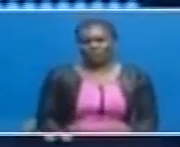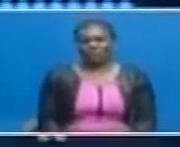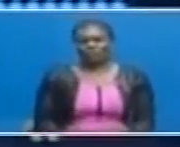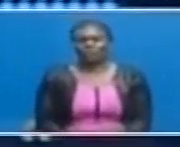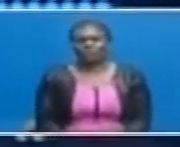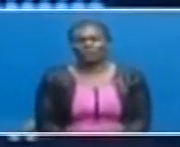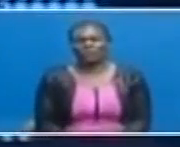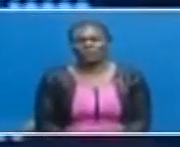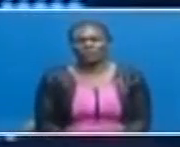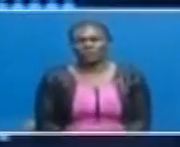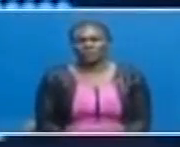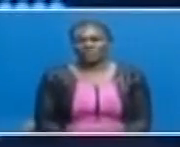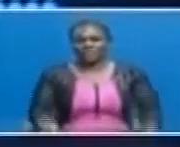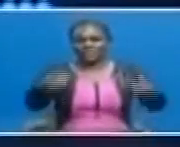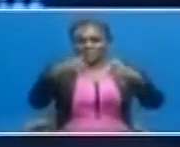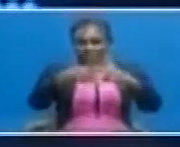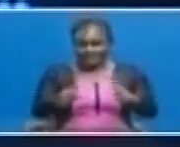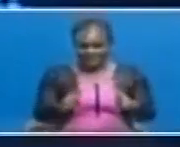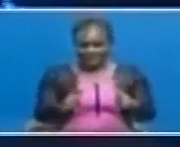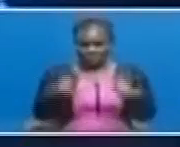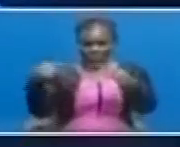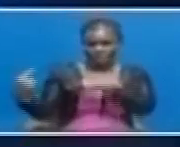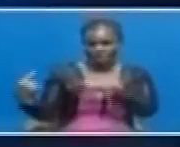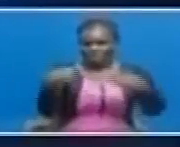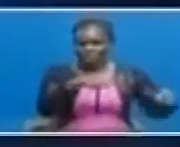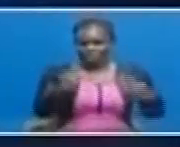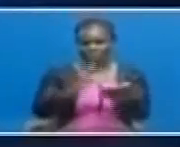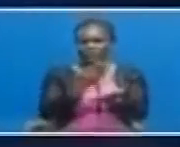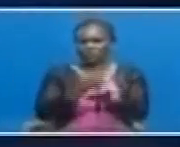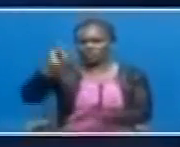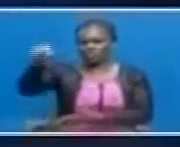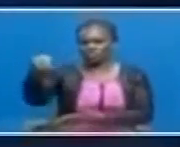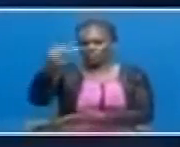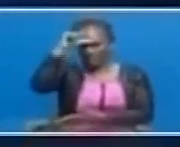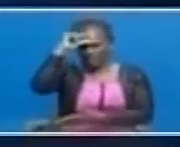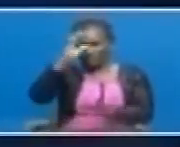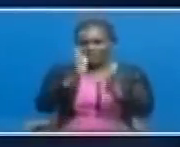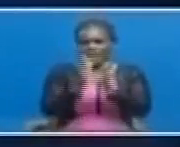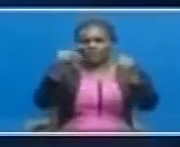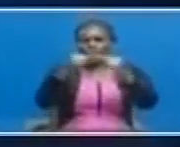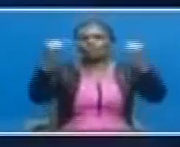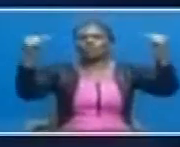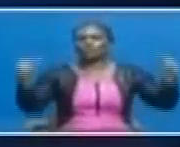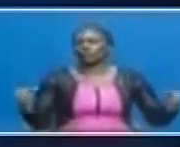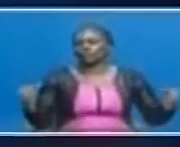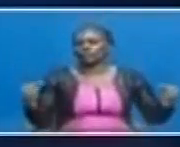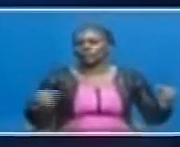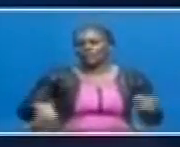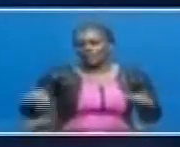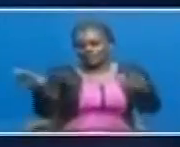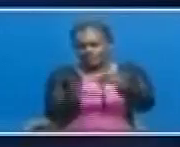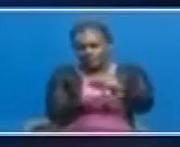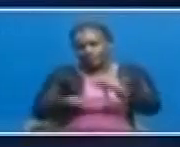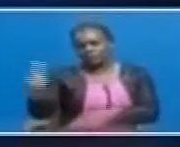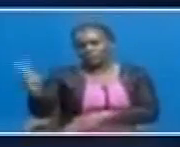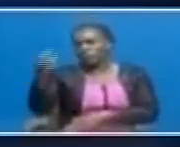We begin with the latest standoff between Jubilee government and the opposition in Kenya. Now the Deputy President, William Ruto,